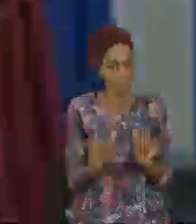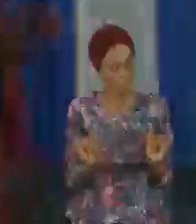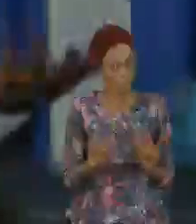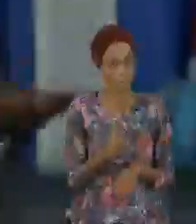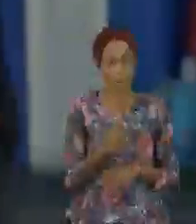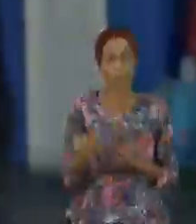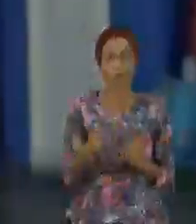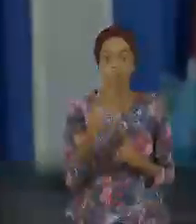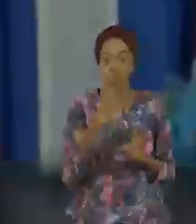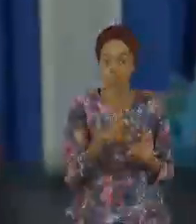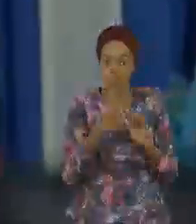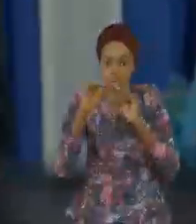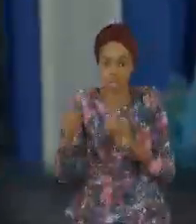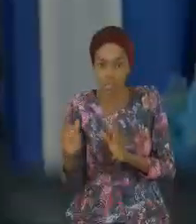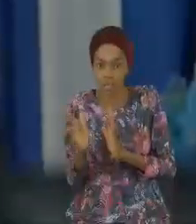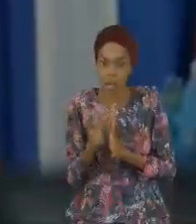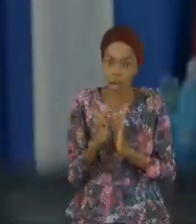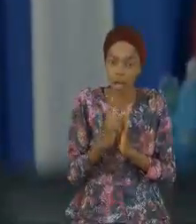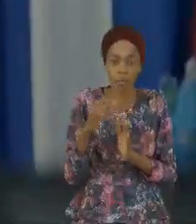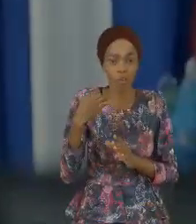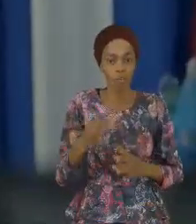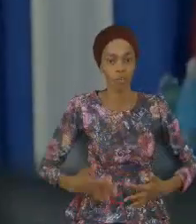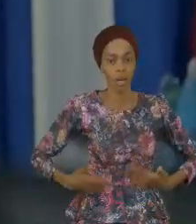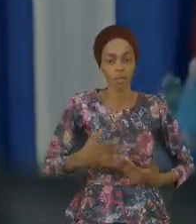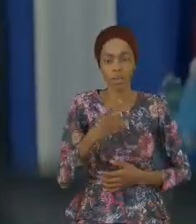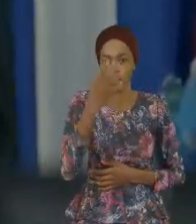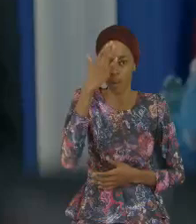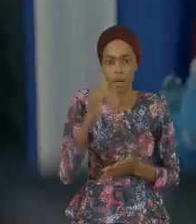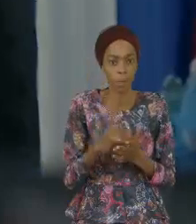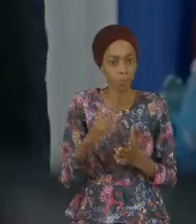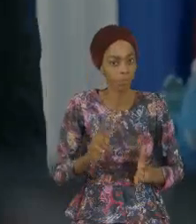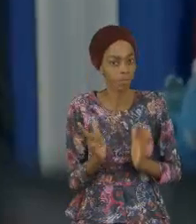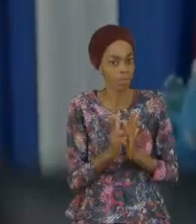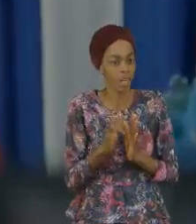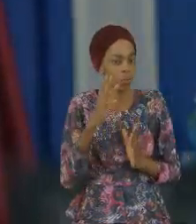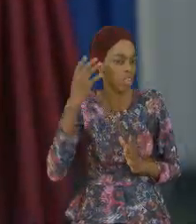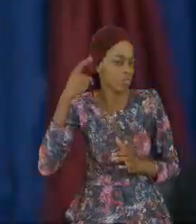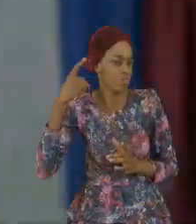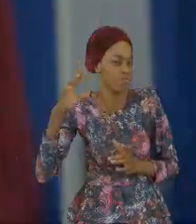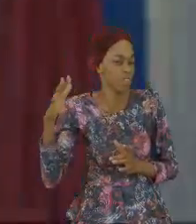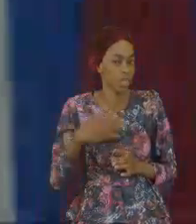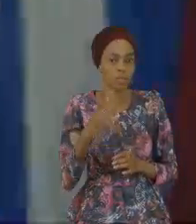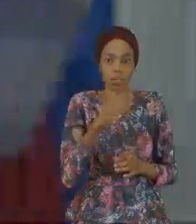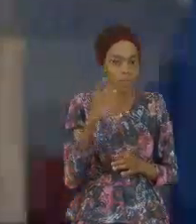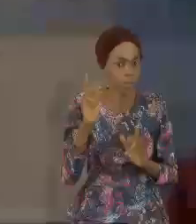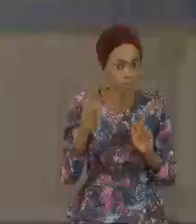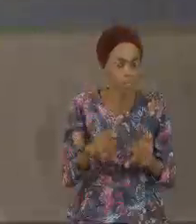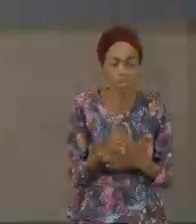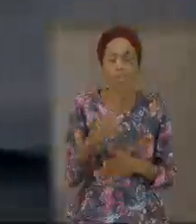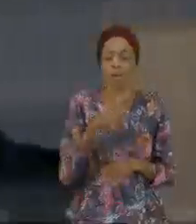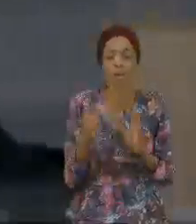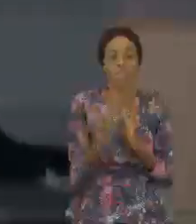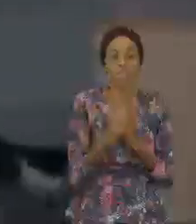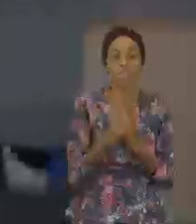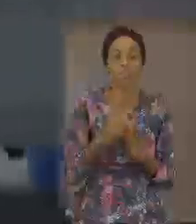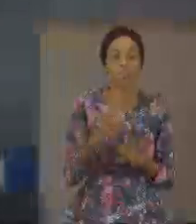the alarm of life, and you know that alarm is going to ring, and you are not the person that when the alarm rings, you